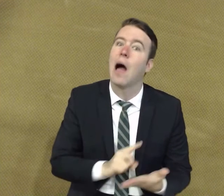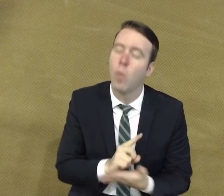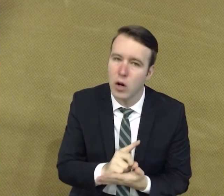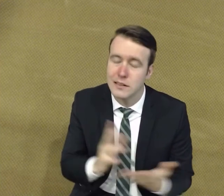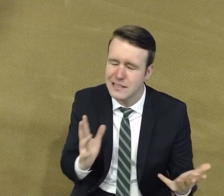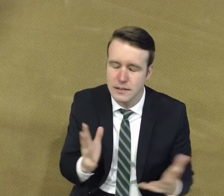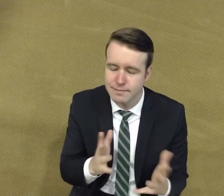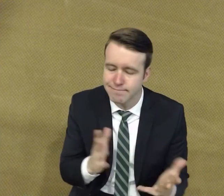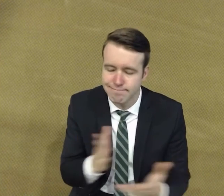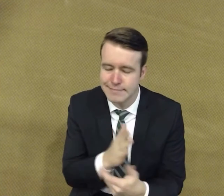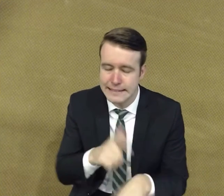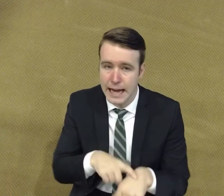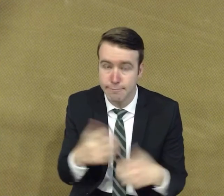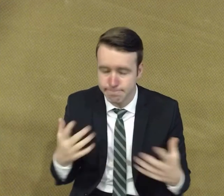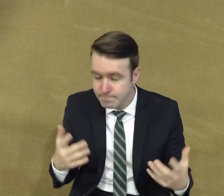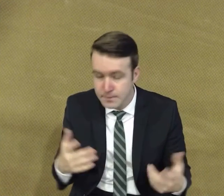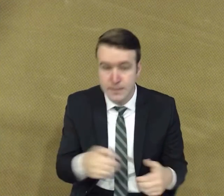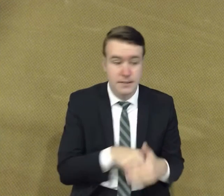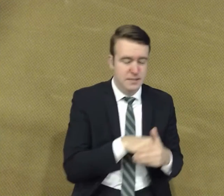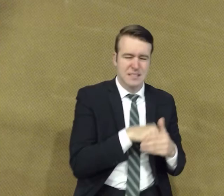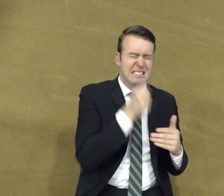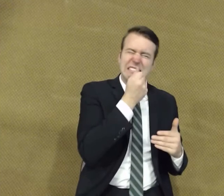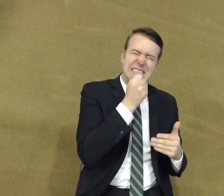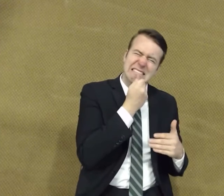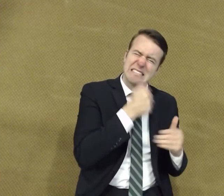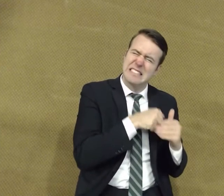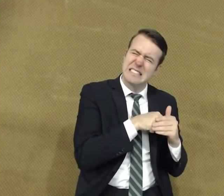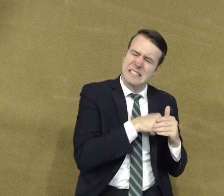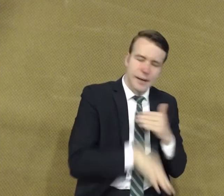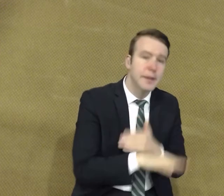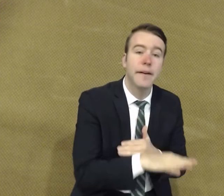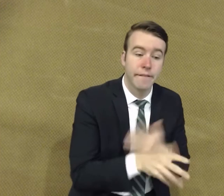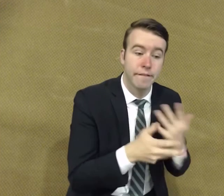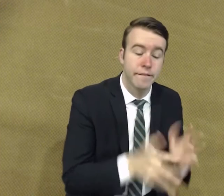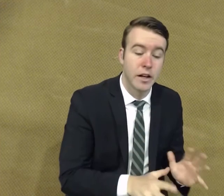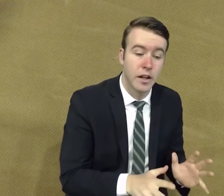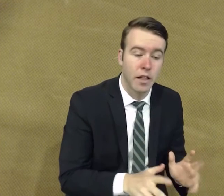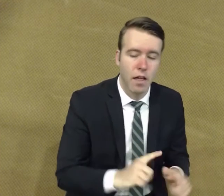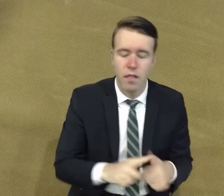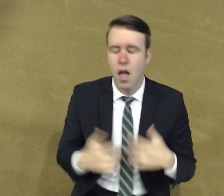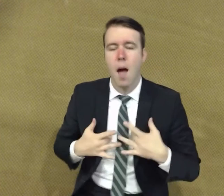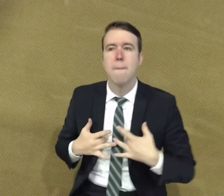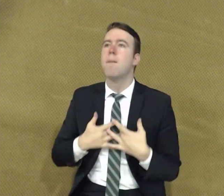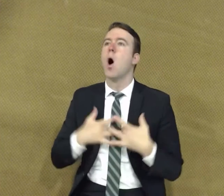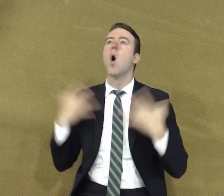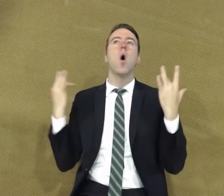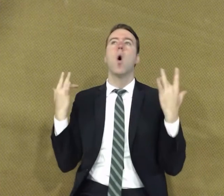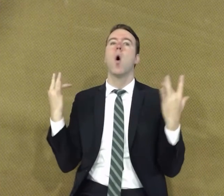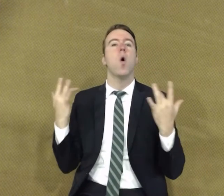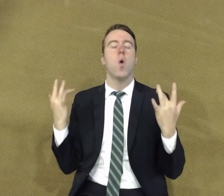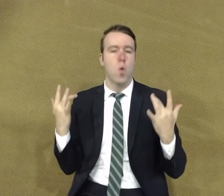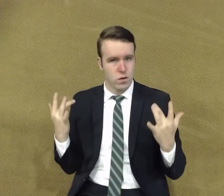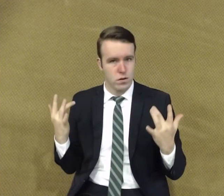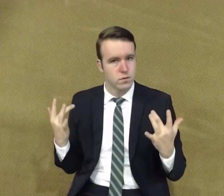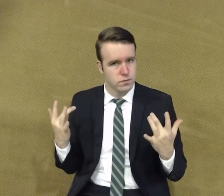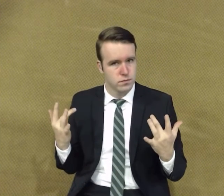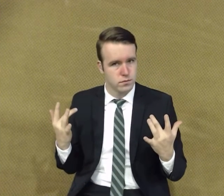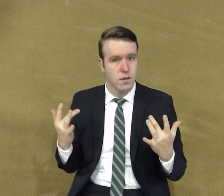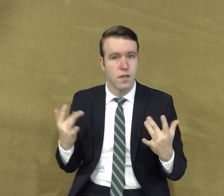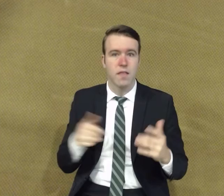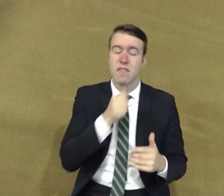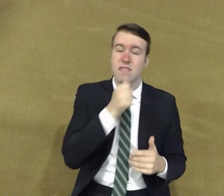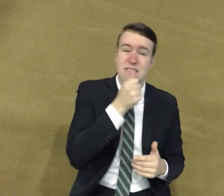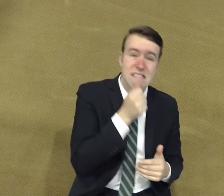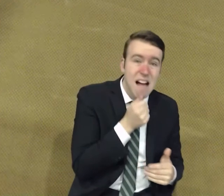hours later, after the agony comes the ecstasy. And the agony